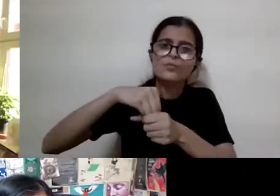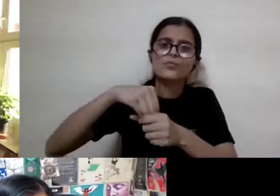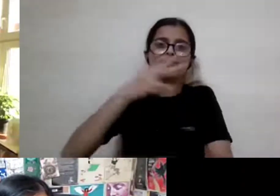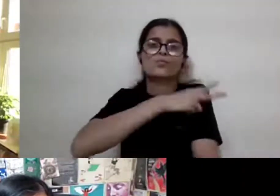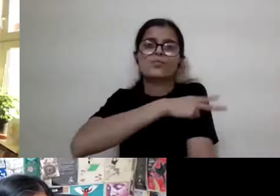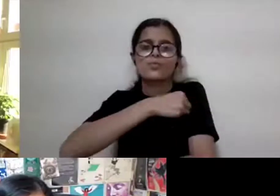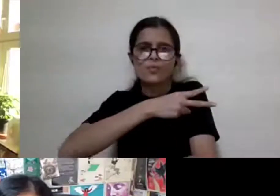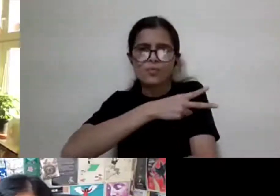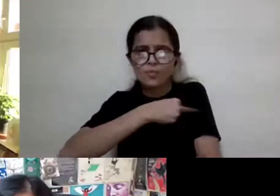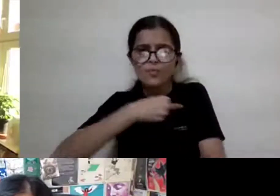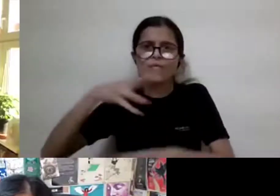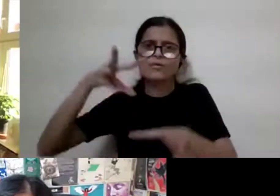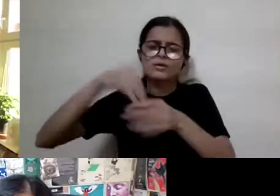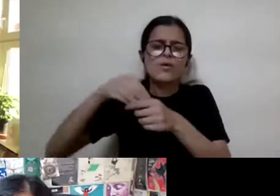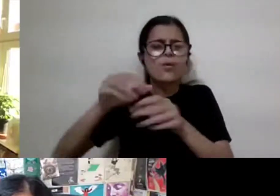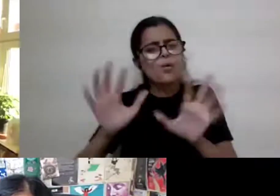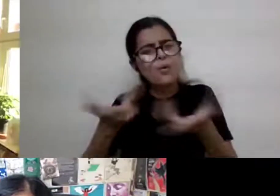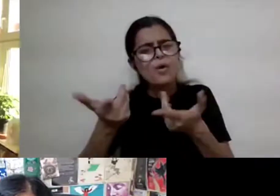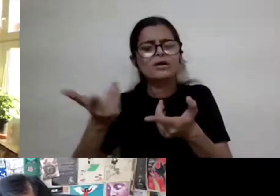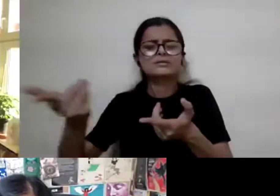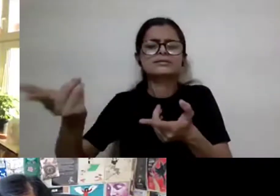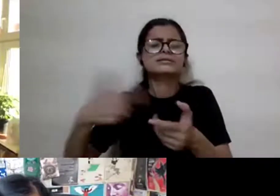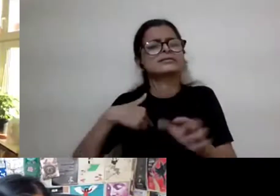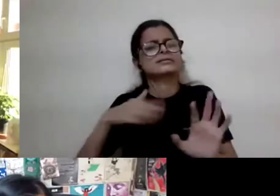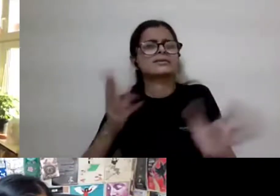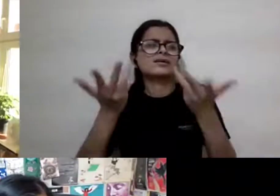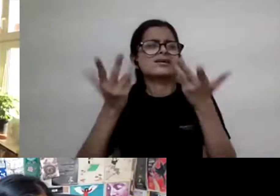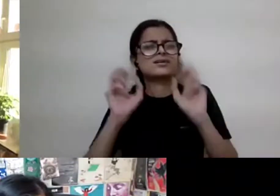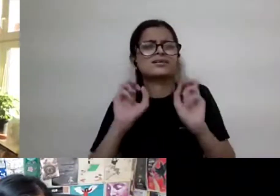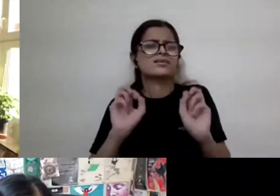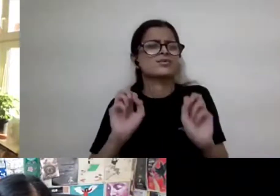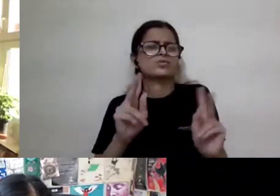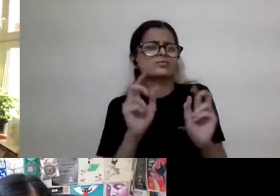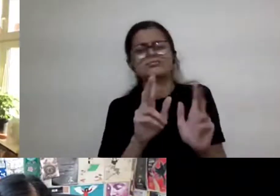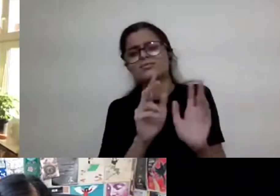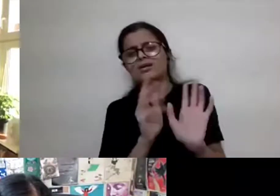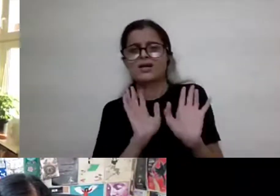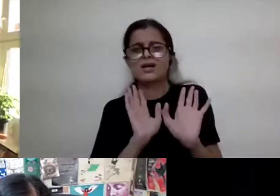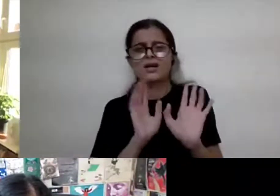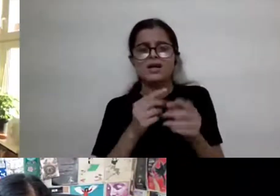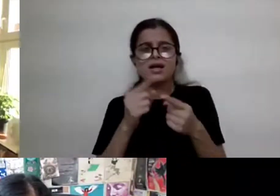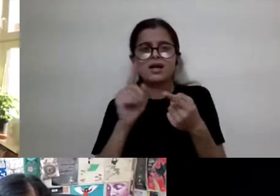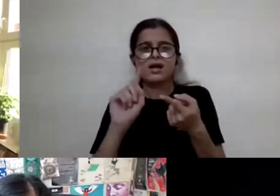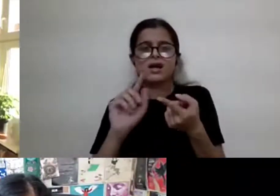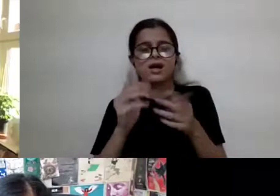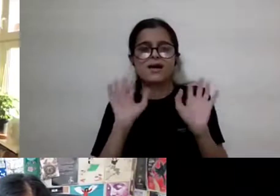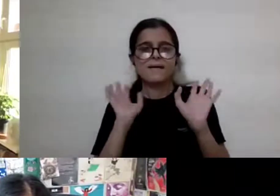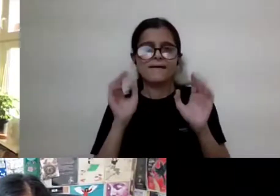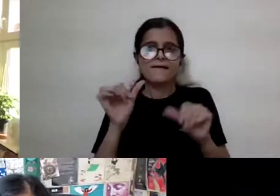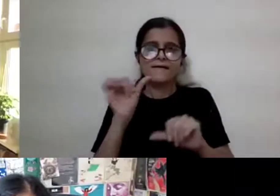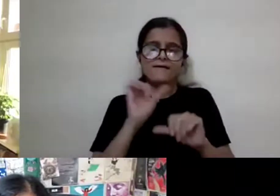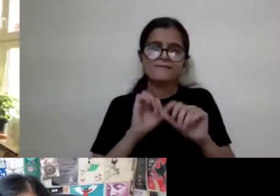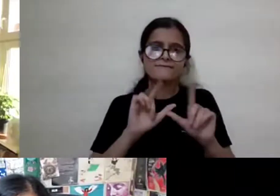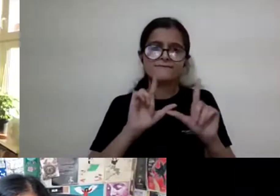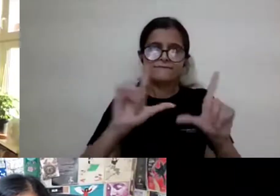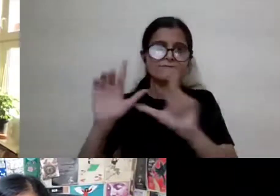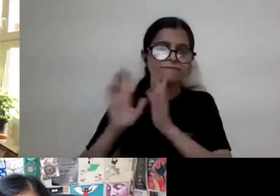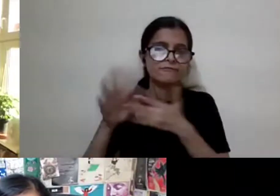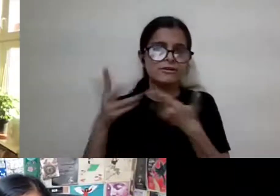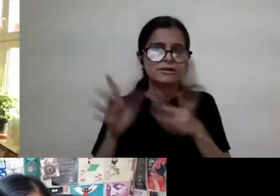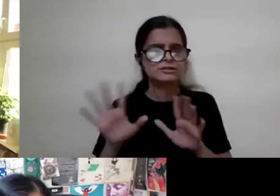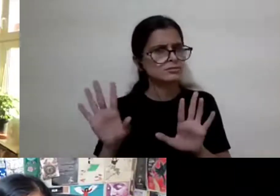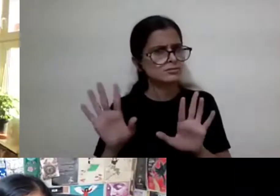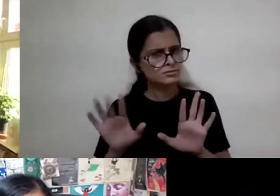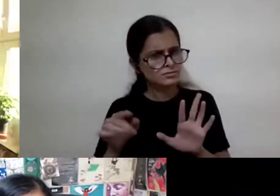voluntarily, or they will just take it as an experiment. Uh, so this is my